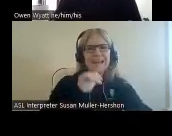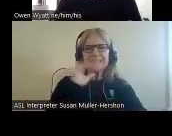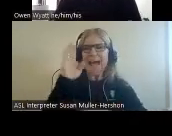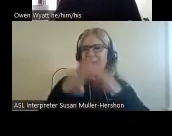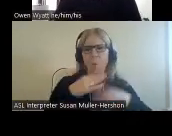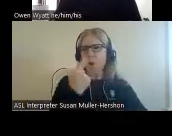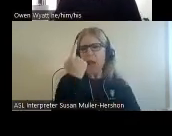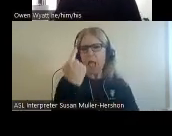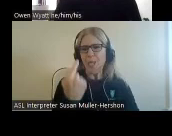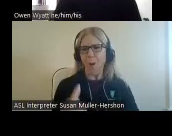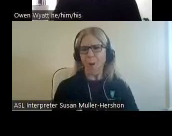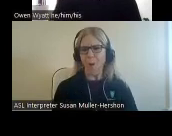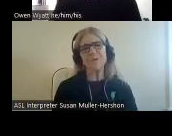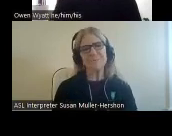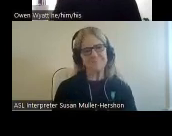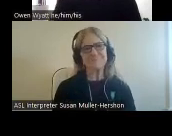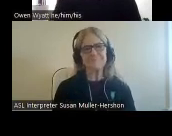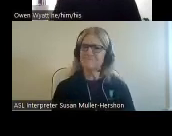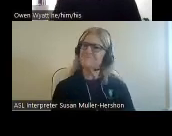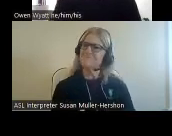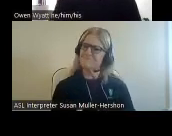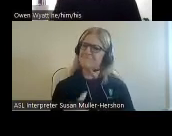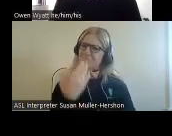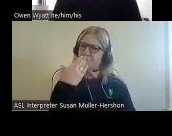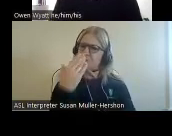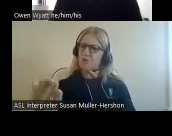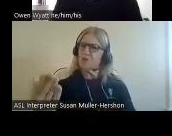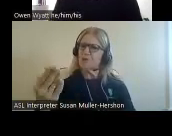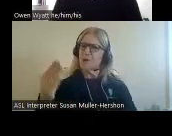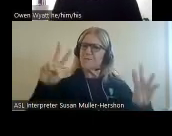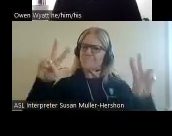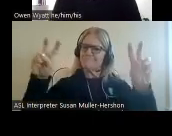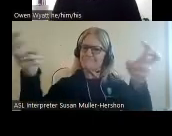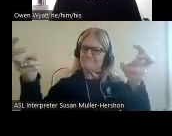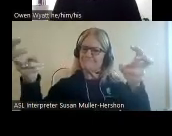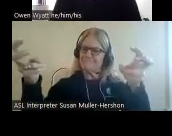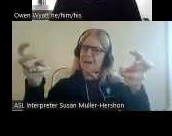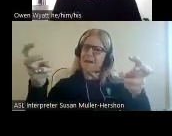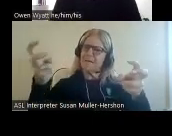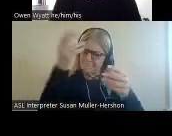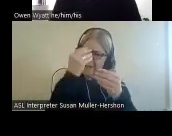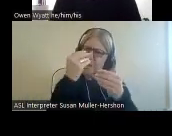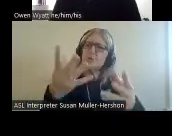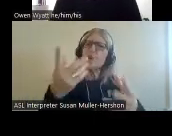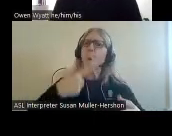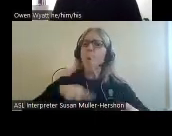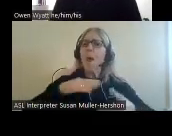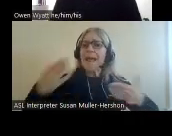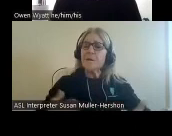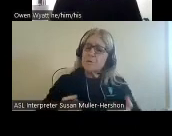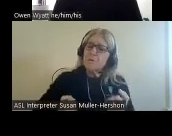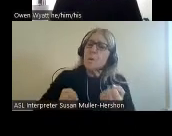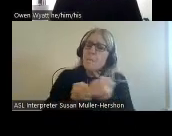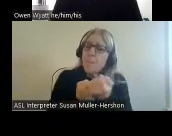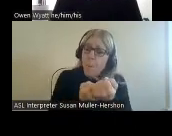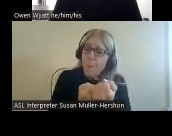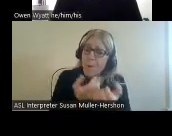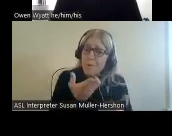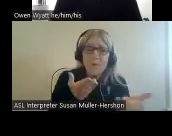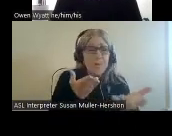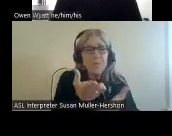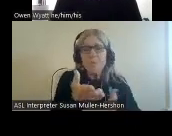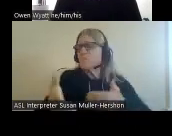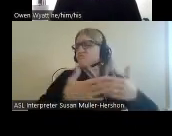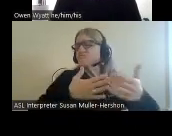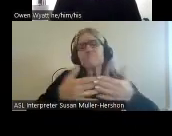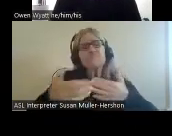I think that's a good mantra for all of us. So please know that we're here to support you through whatever stress